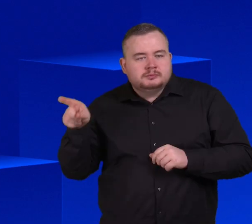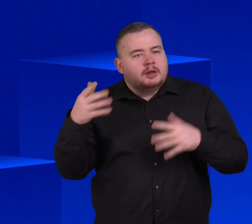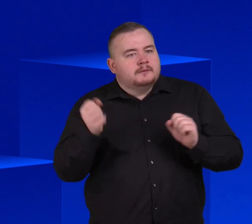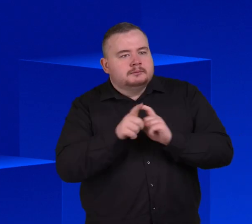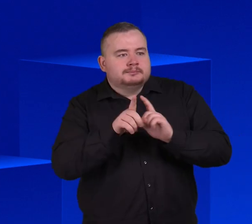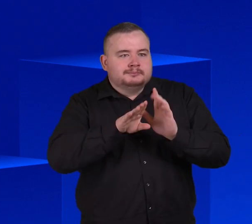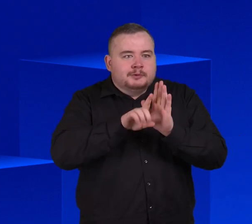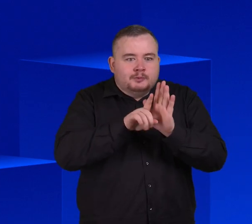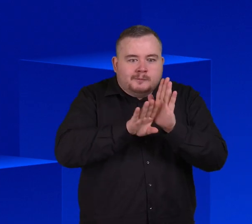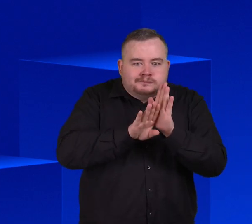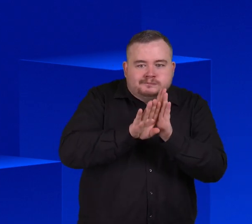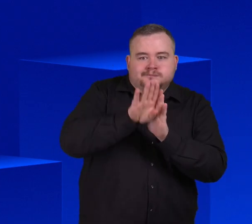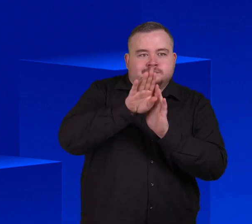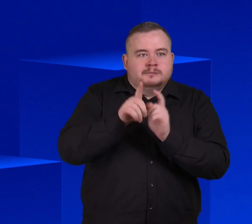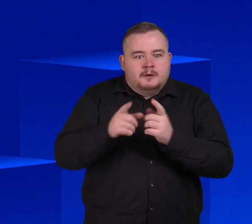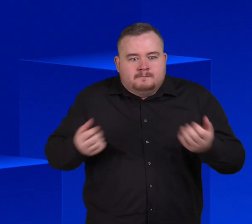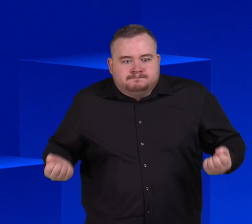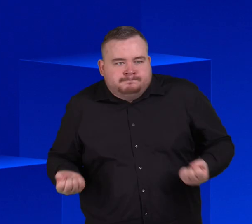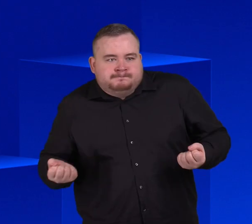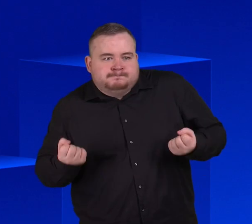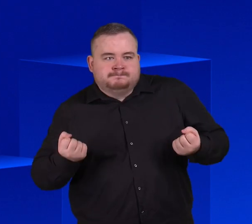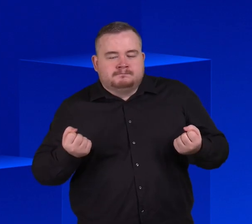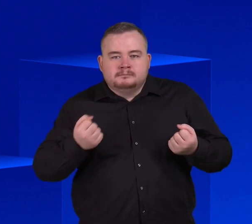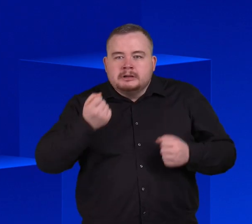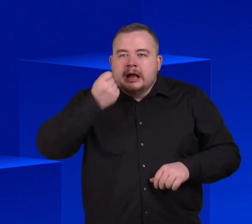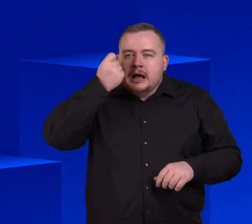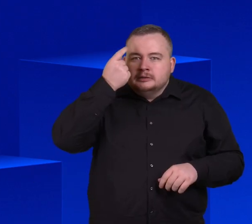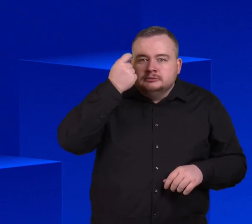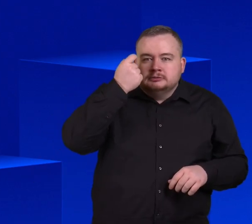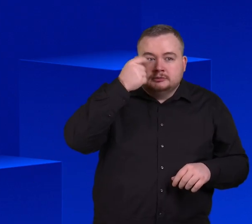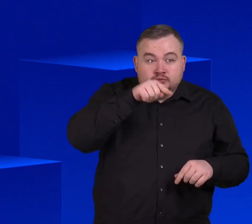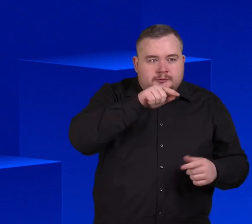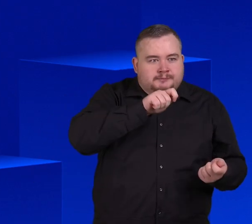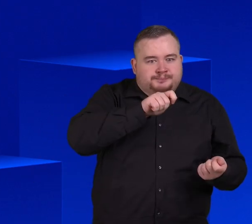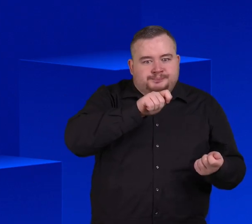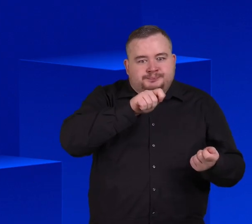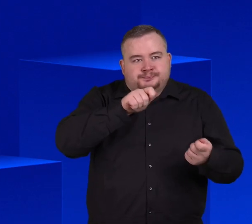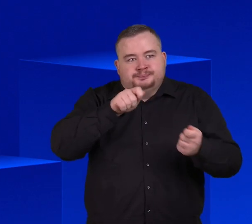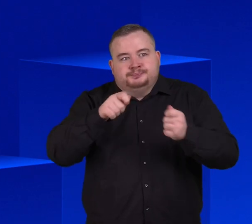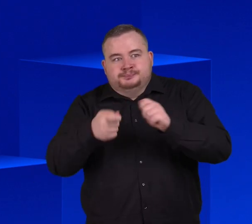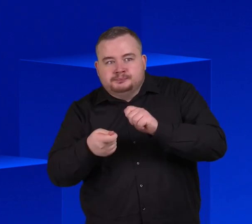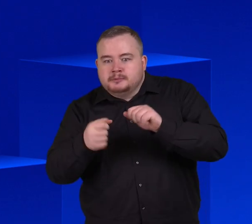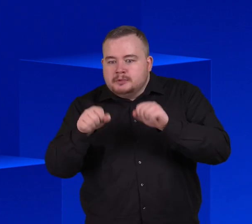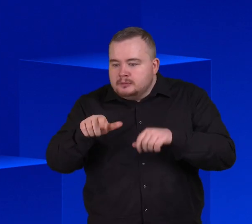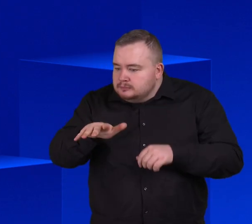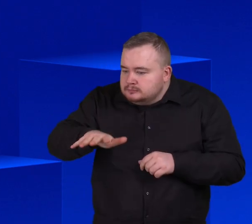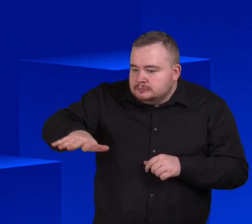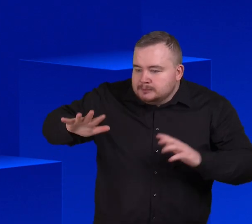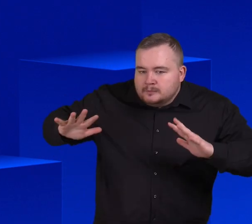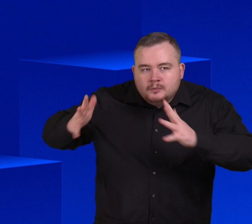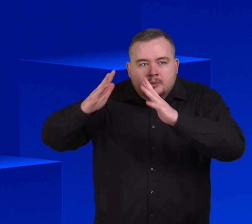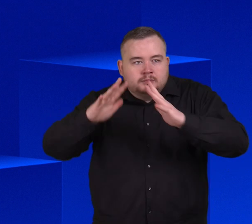instance, in case of some mountainous areas, and this is one of our latest projects, Espon Karpat, as we are in